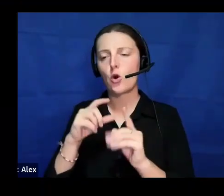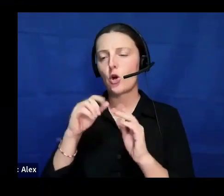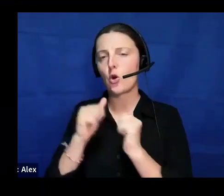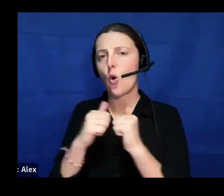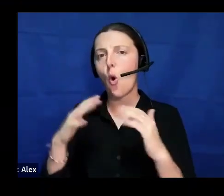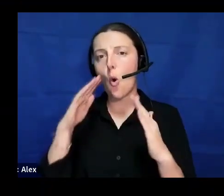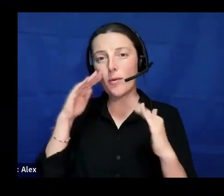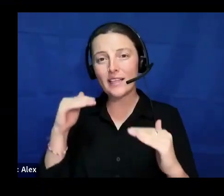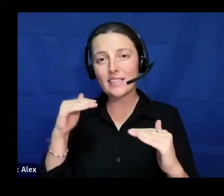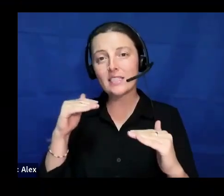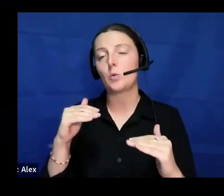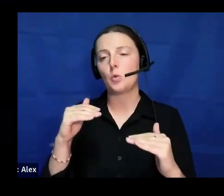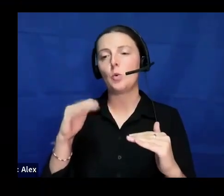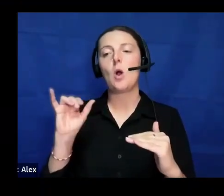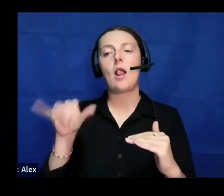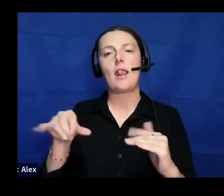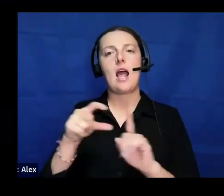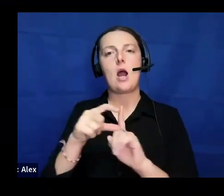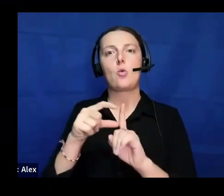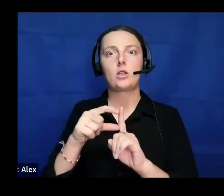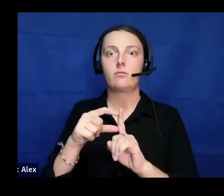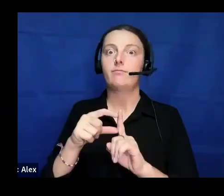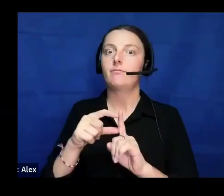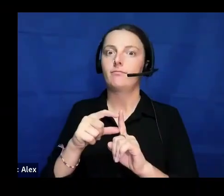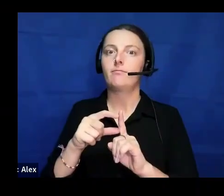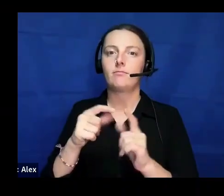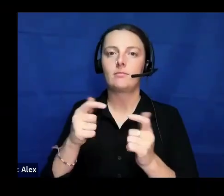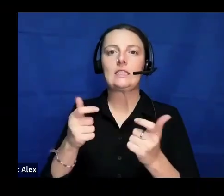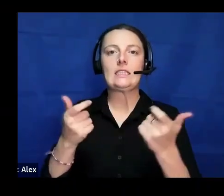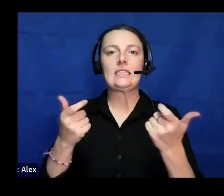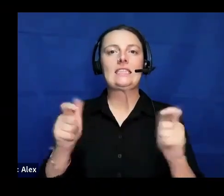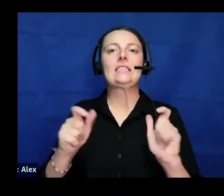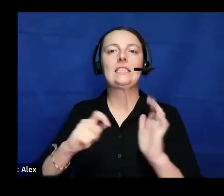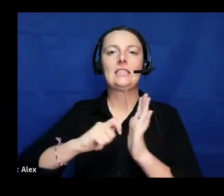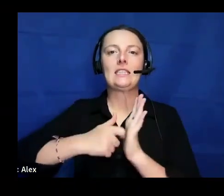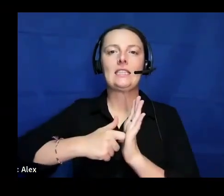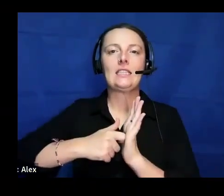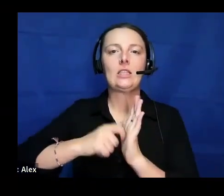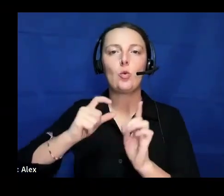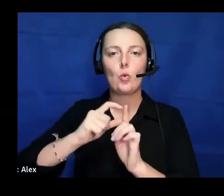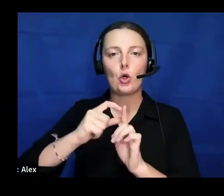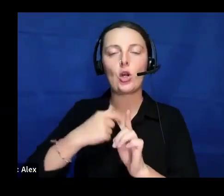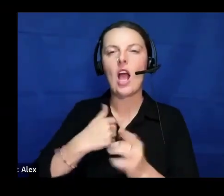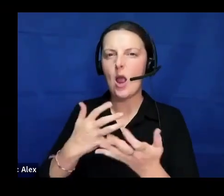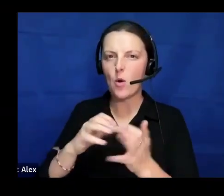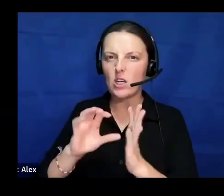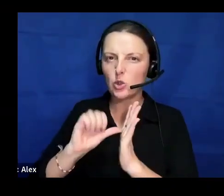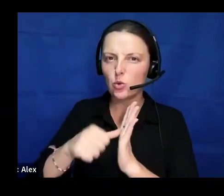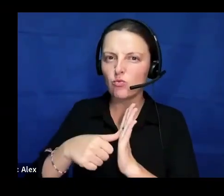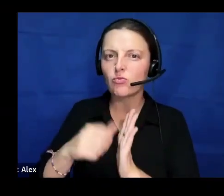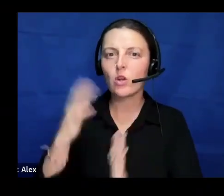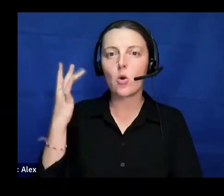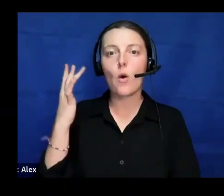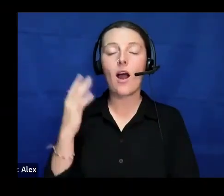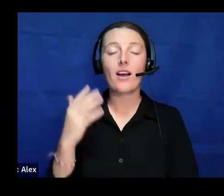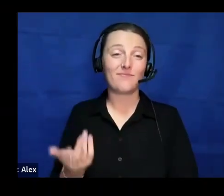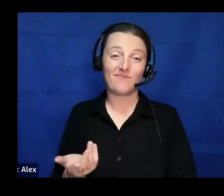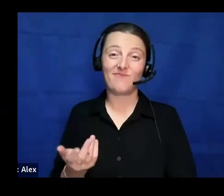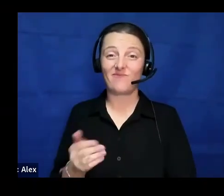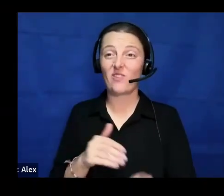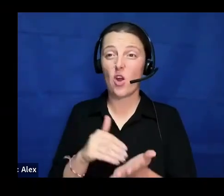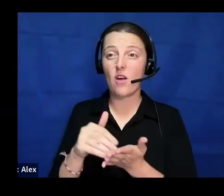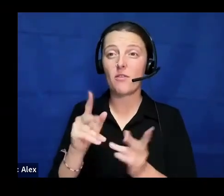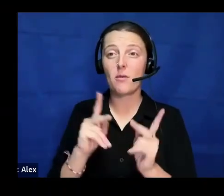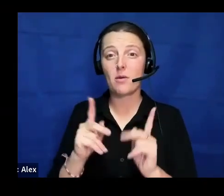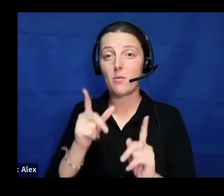that's a really key word that I think I really want to highlight, because oftentimes people living with depression